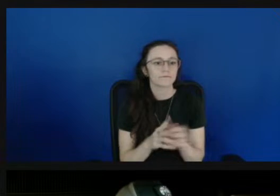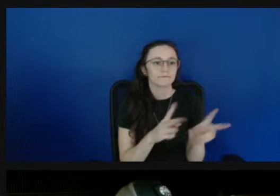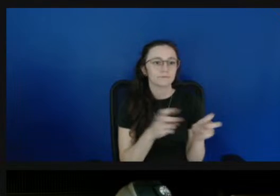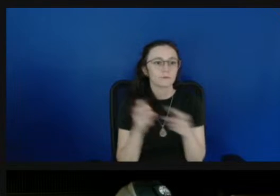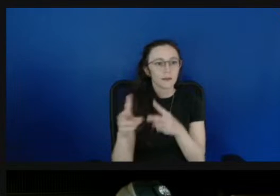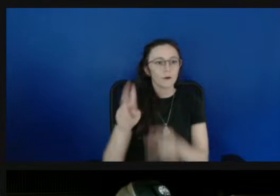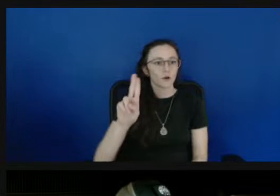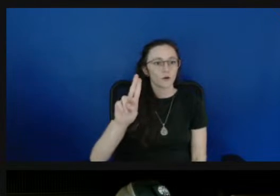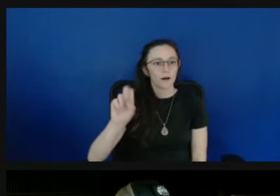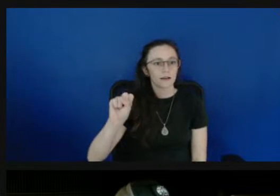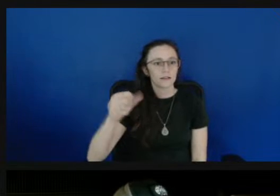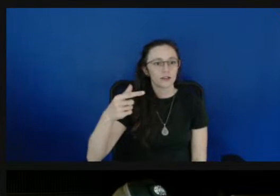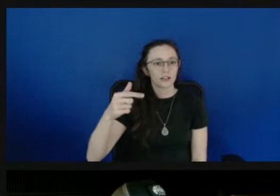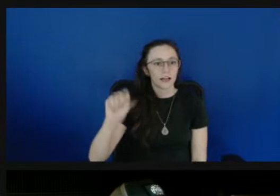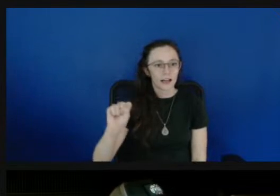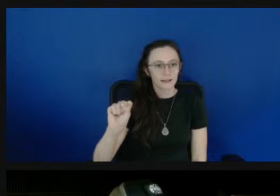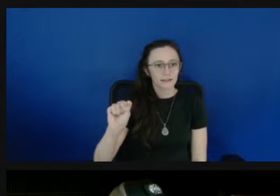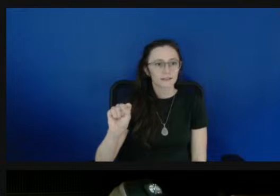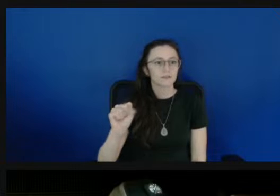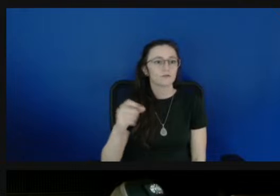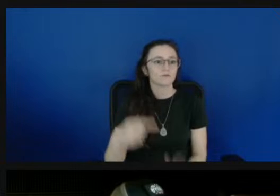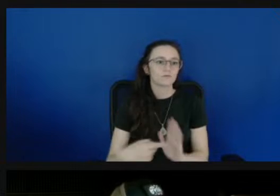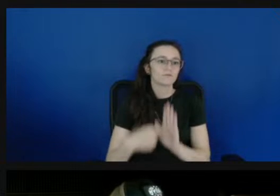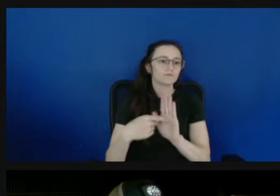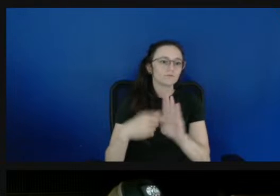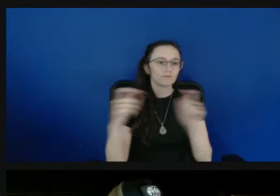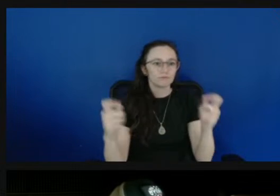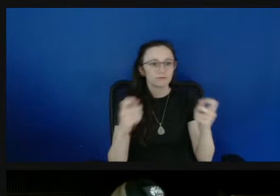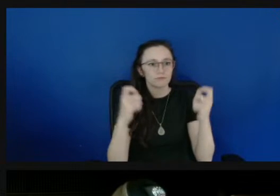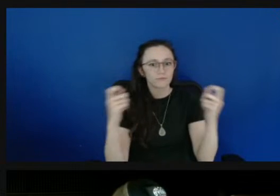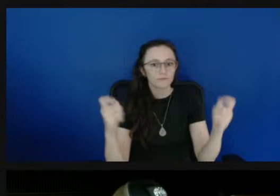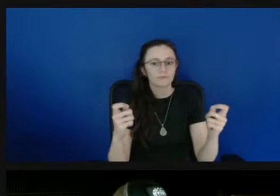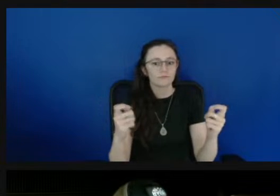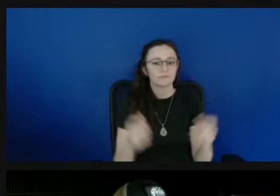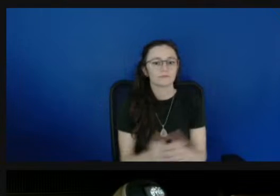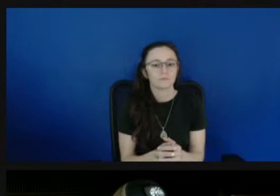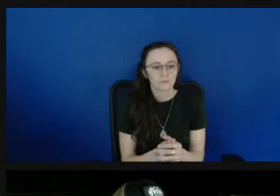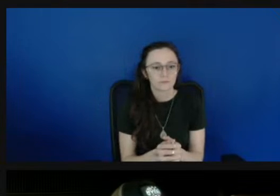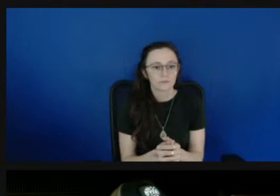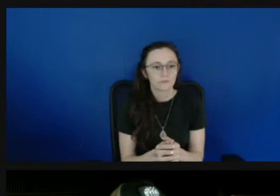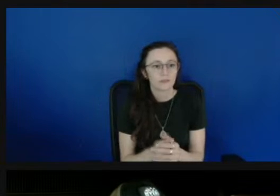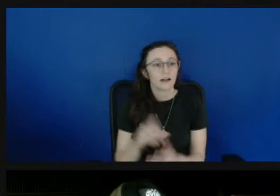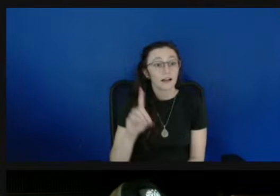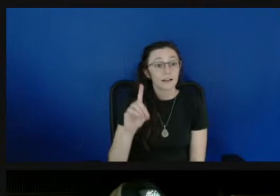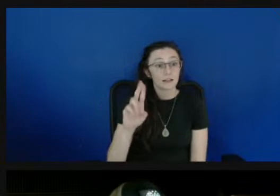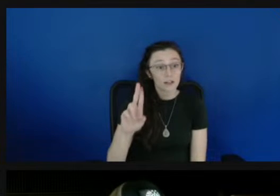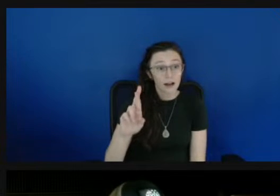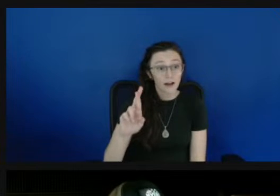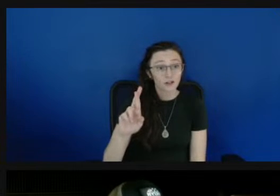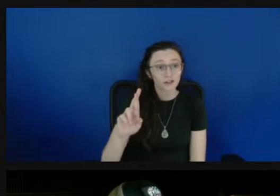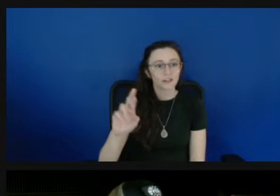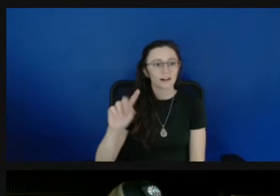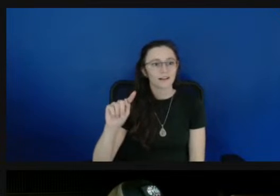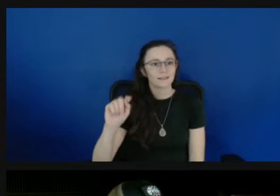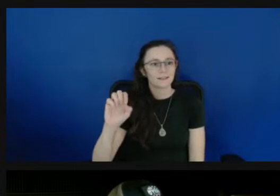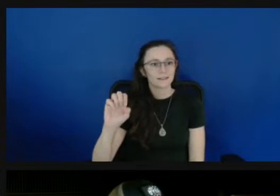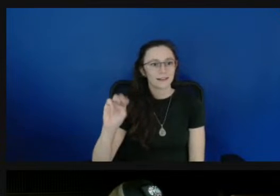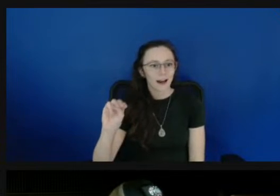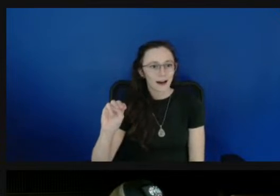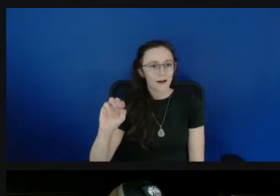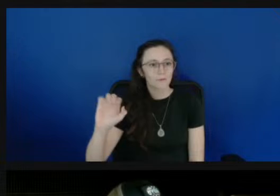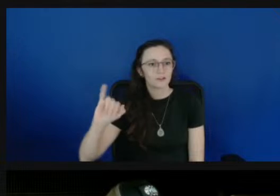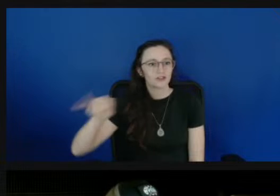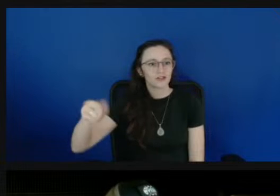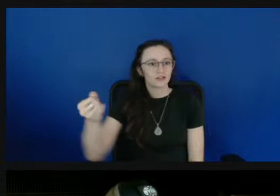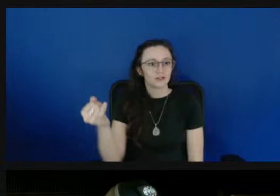the centennial, which is narrated by Dr. Tom Jagger several years after the fact.